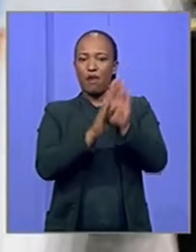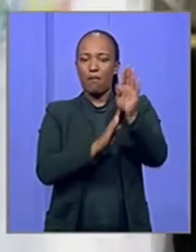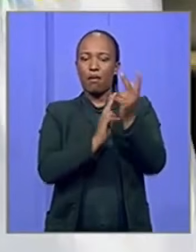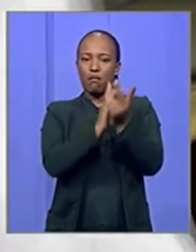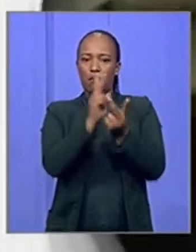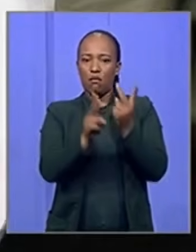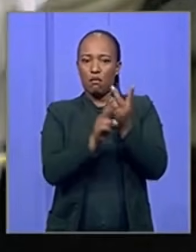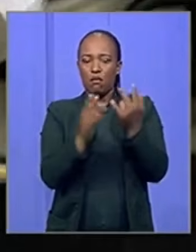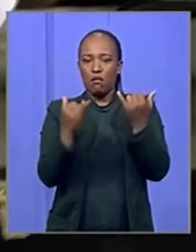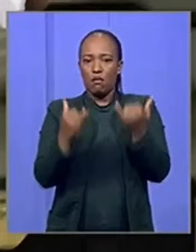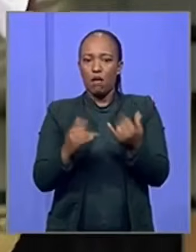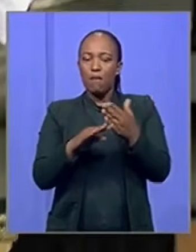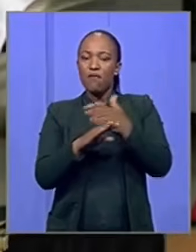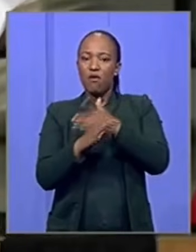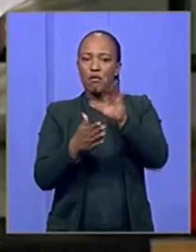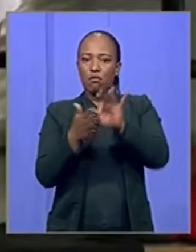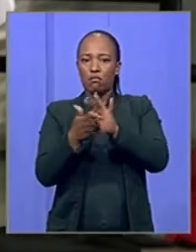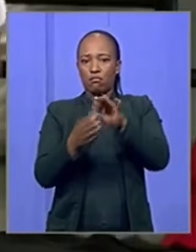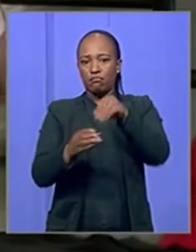kgakolwa pele ho dikgetho.